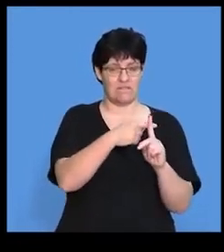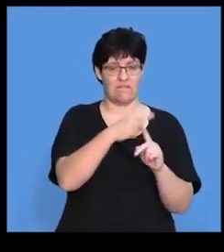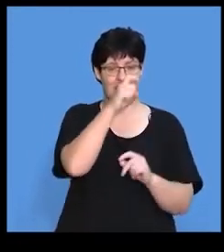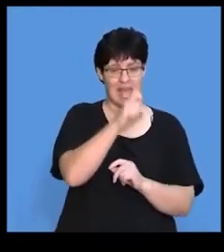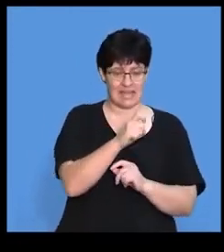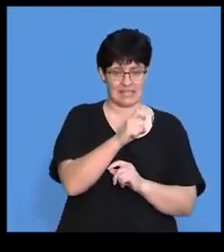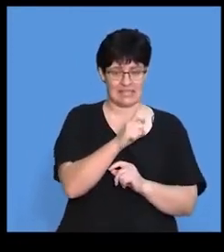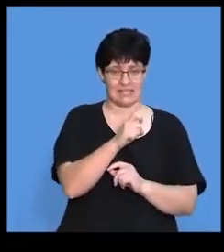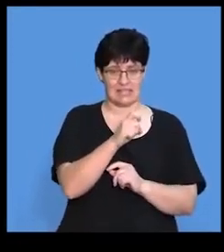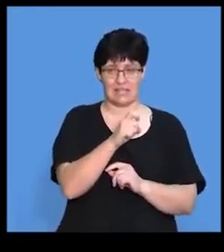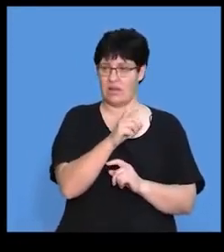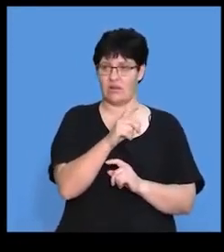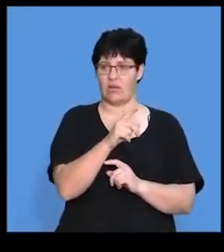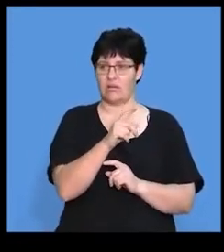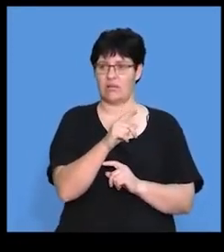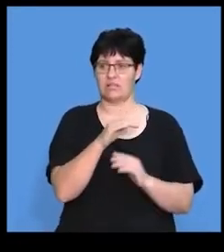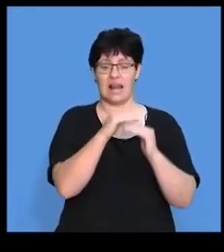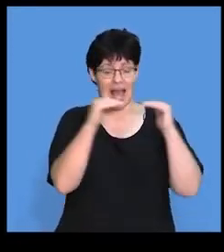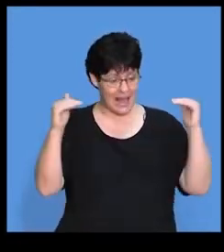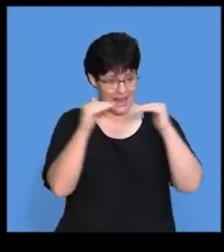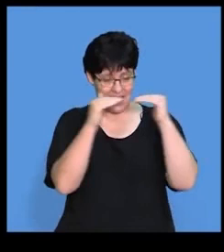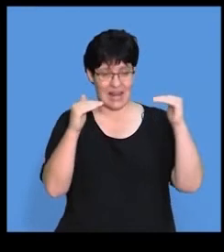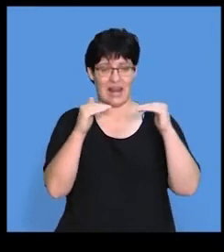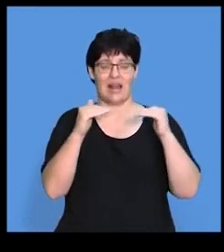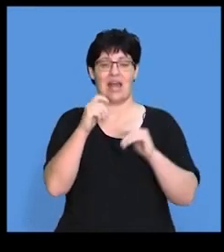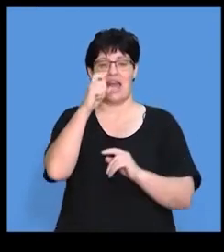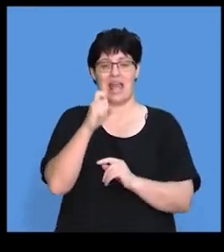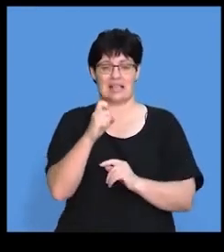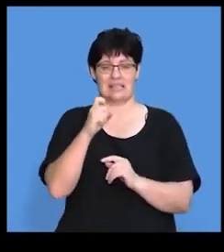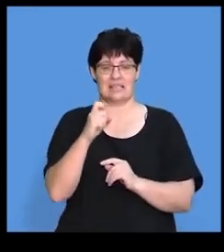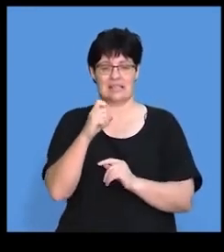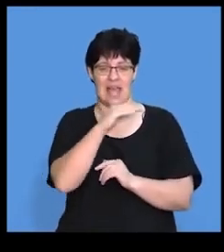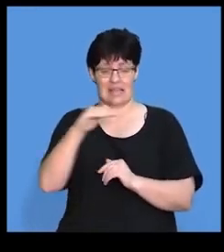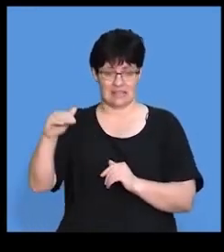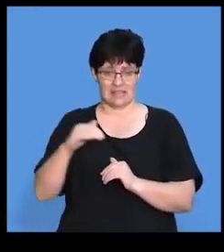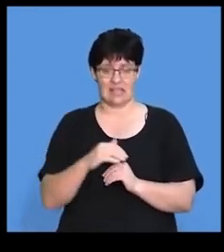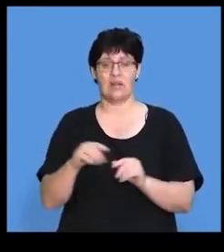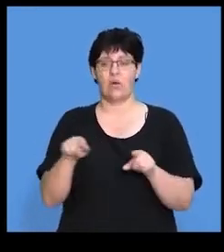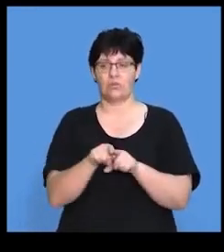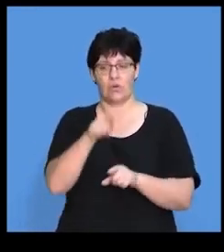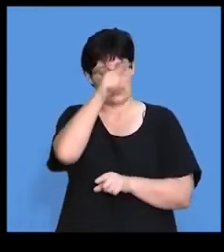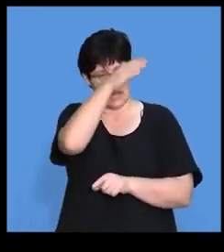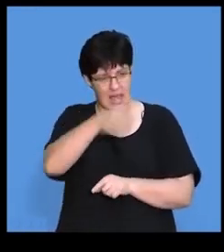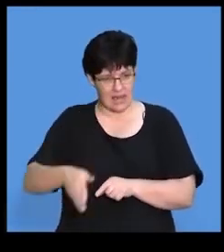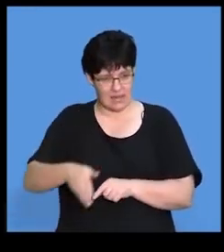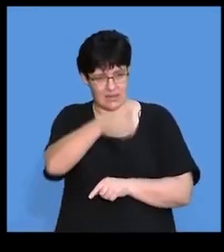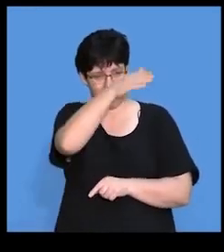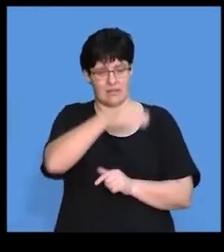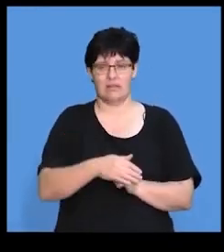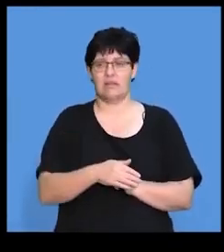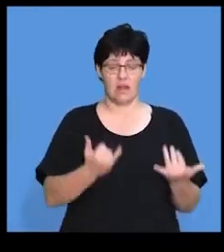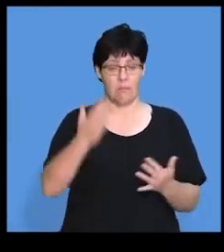positive x-axis, or I should say a line that is parallel to the positive x-axis, and this line over